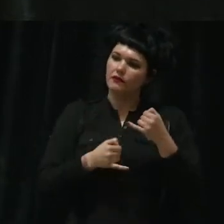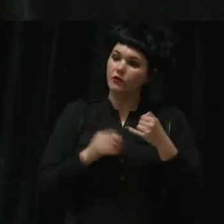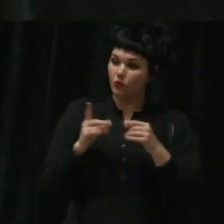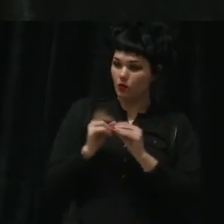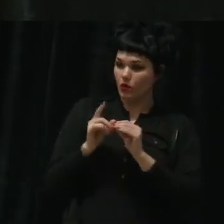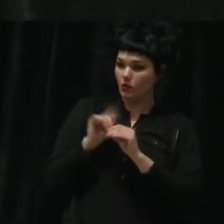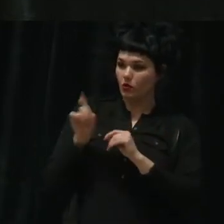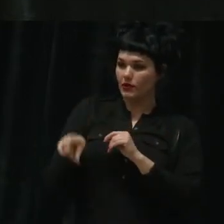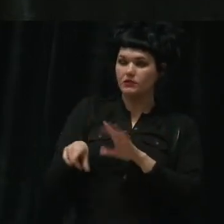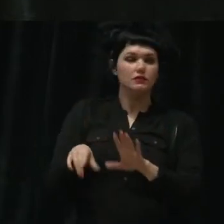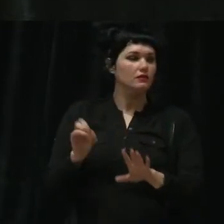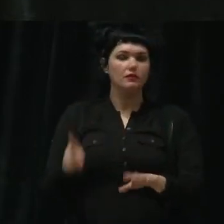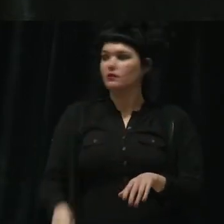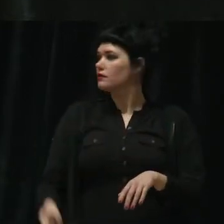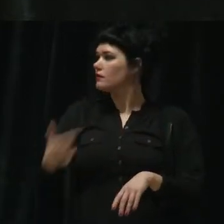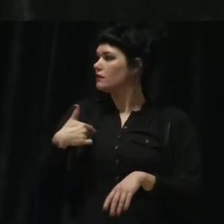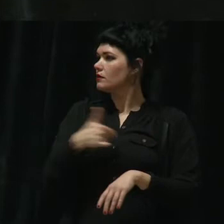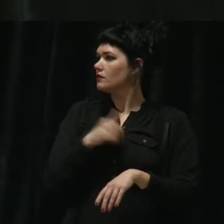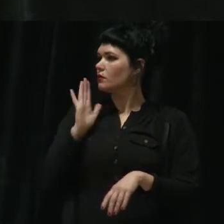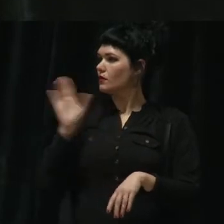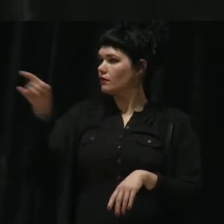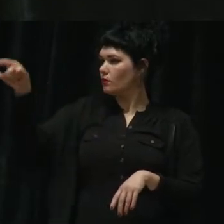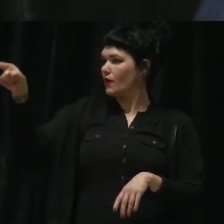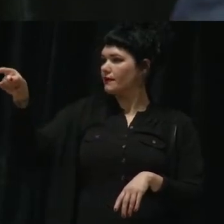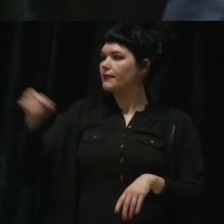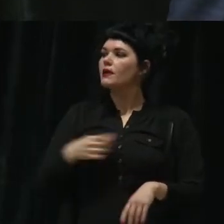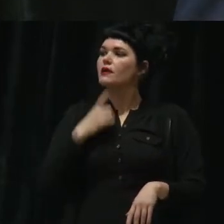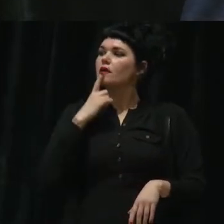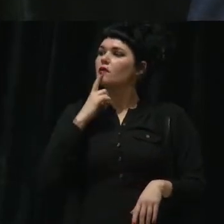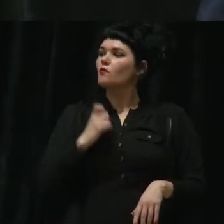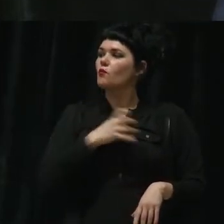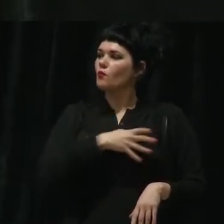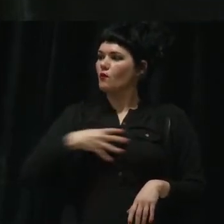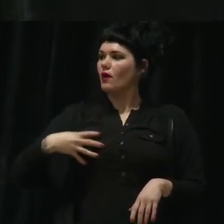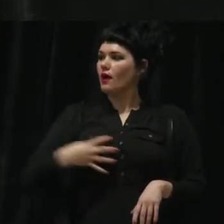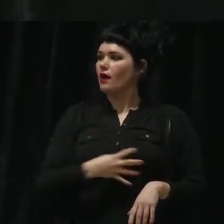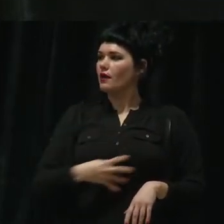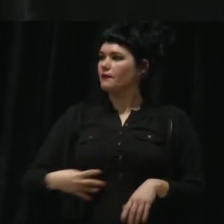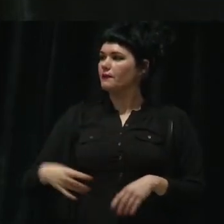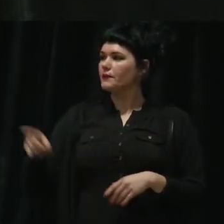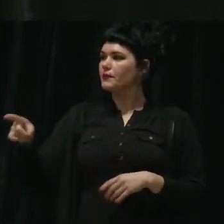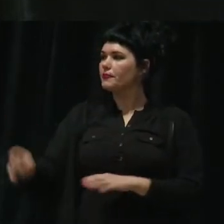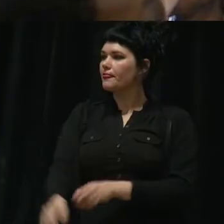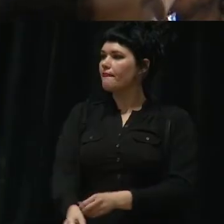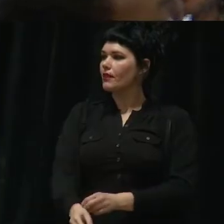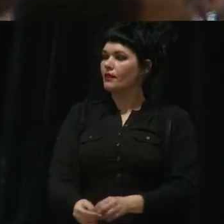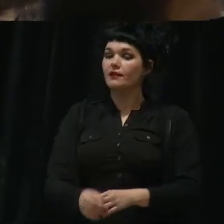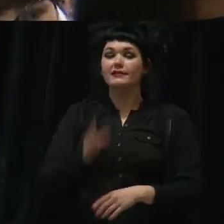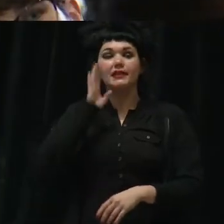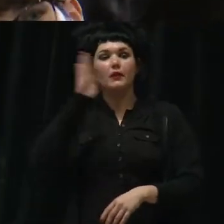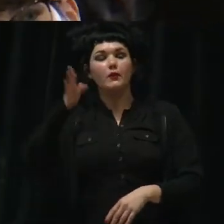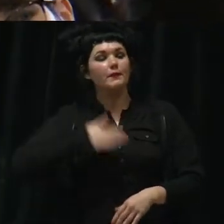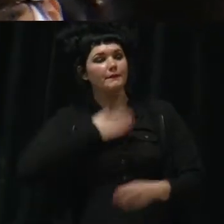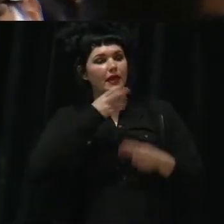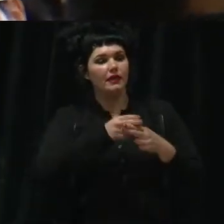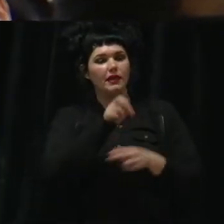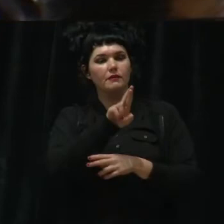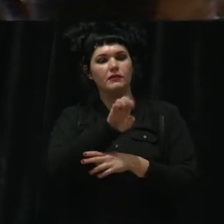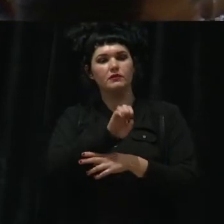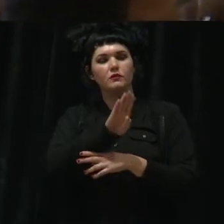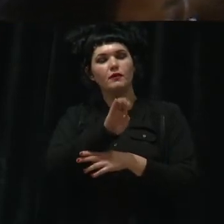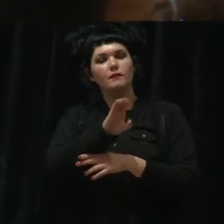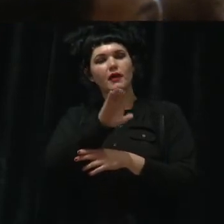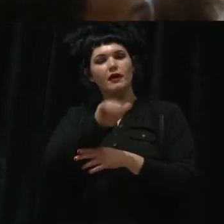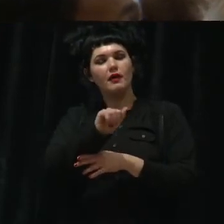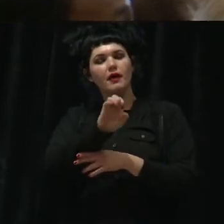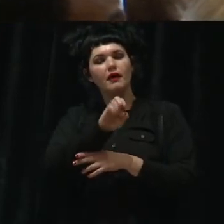One more question? One more? Yep, we're going to come right over here. Hi, my name is Rebecca Epstein. I'm